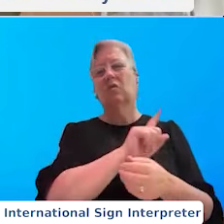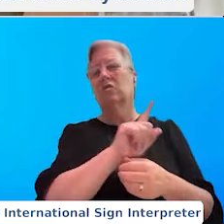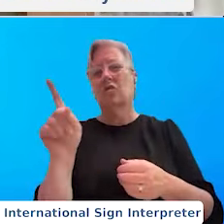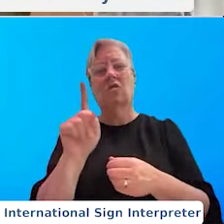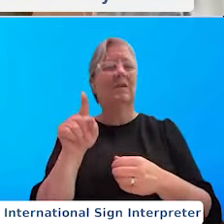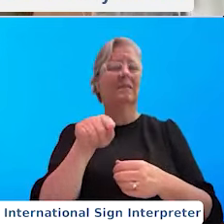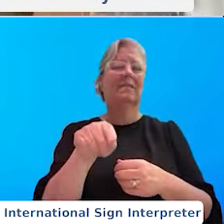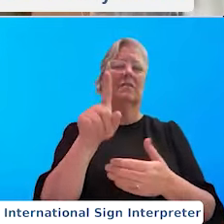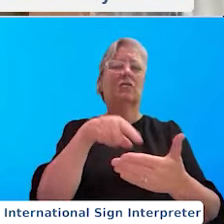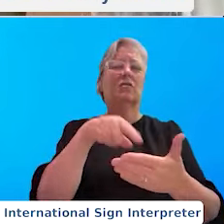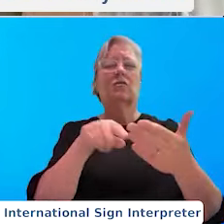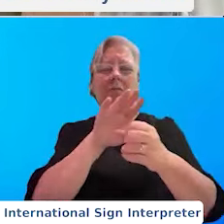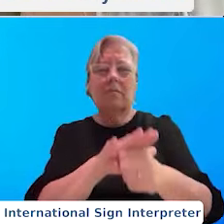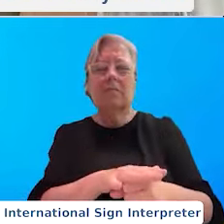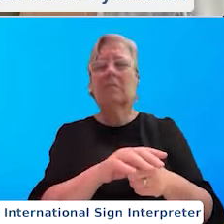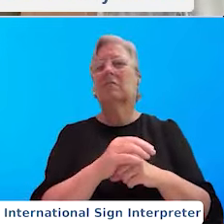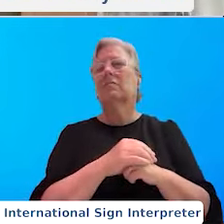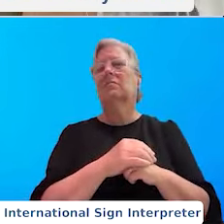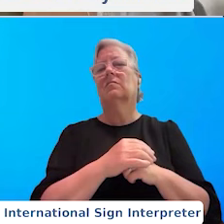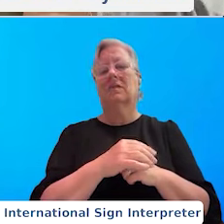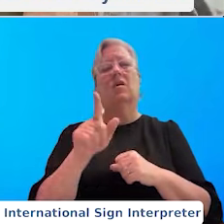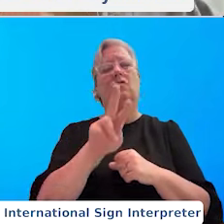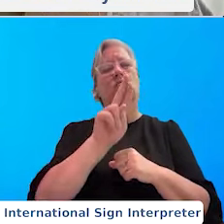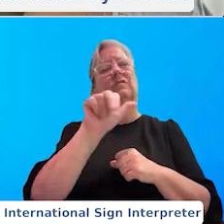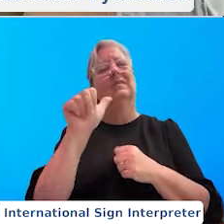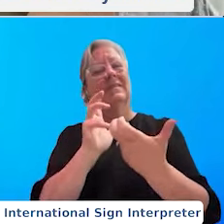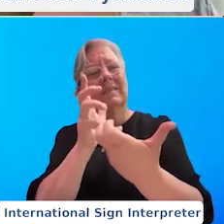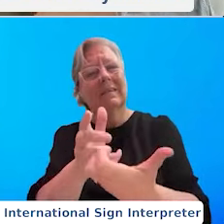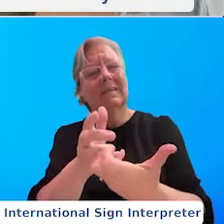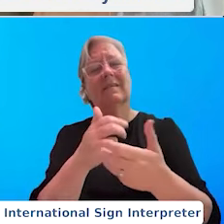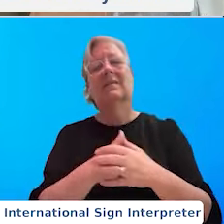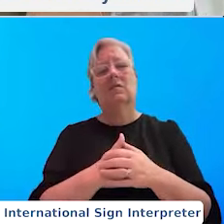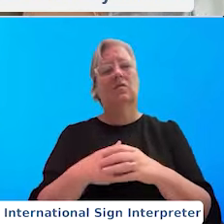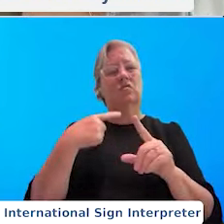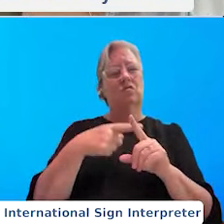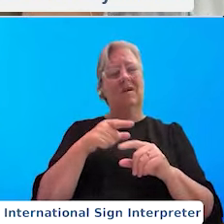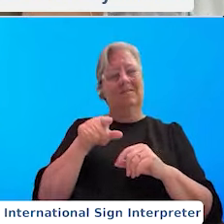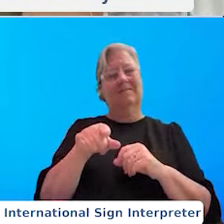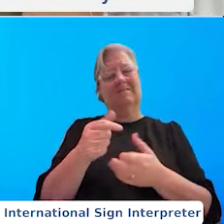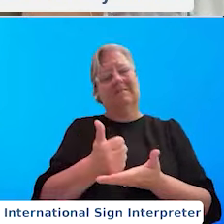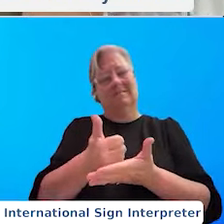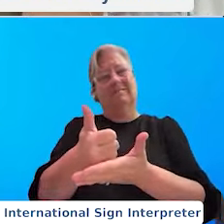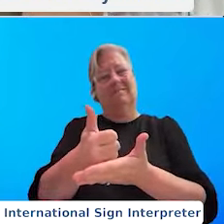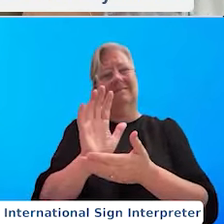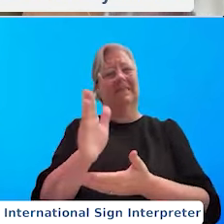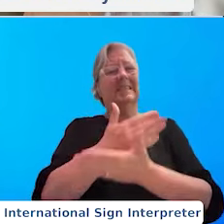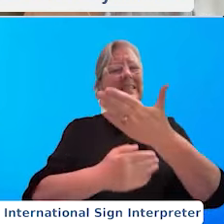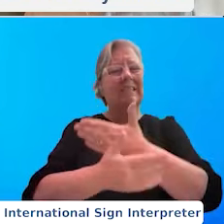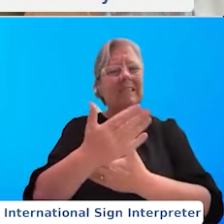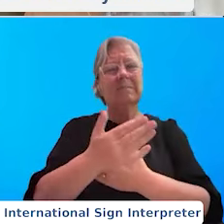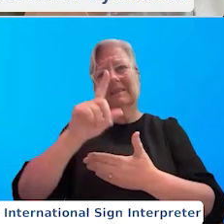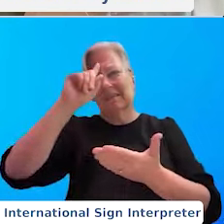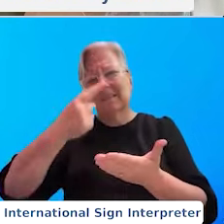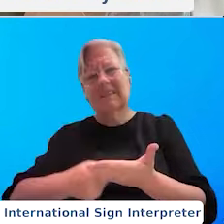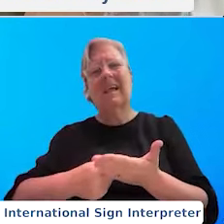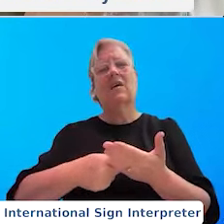assistive technology, which classically can often be found within health, education, social welfare functions,